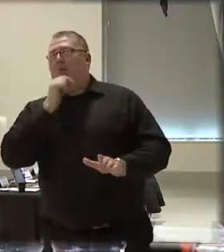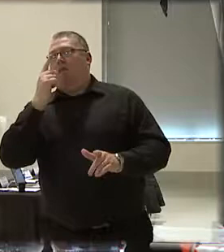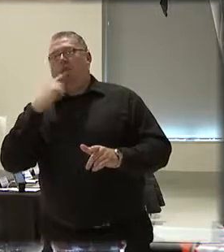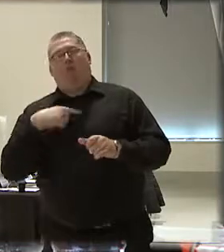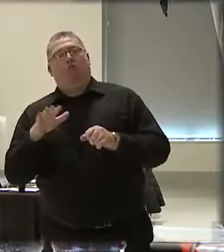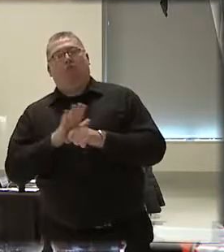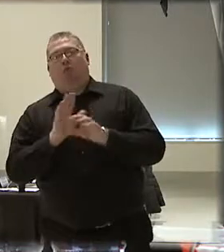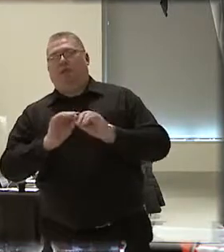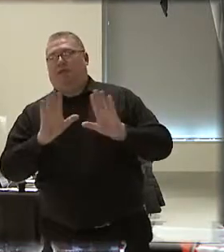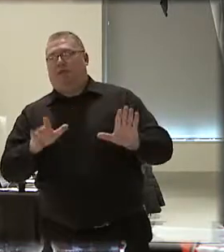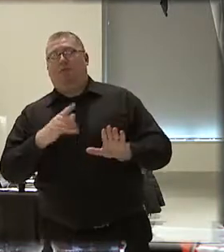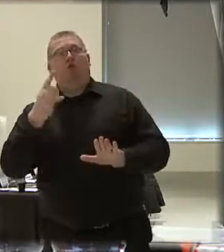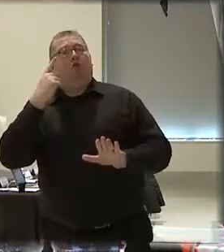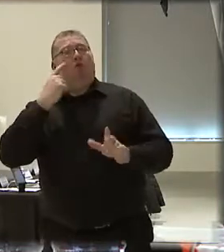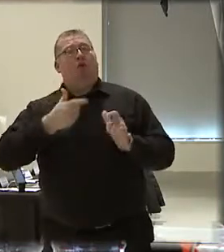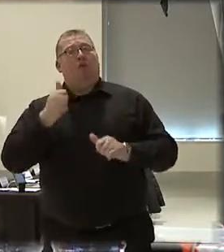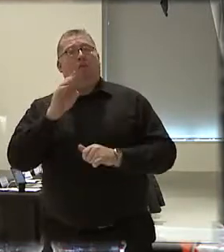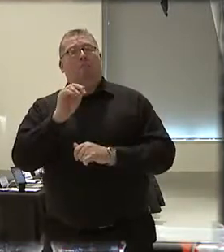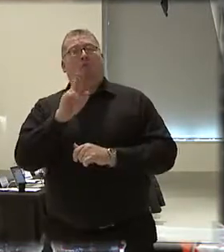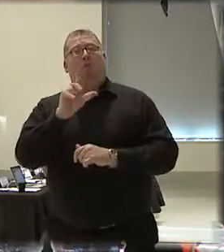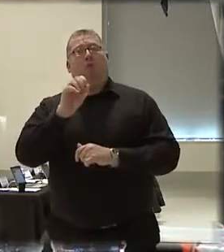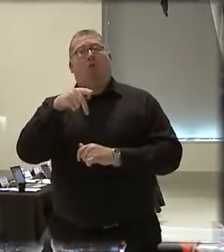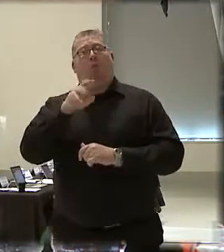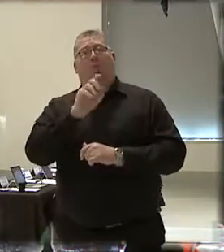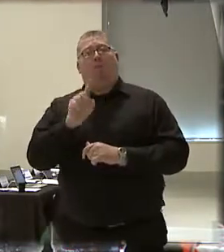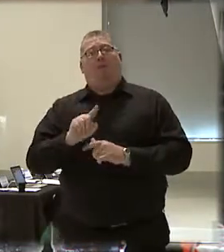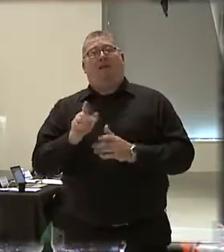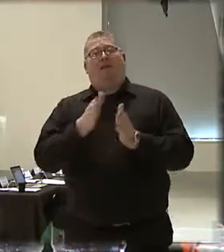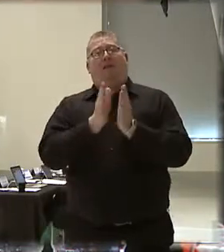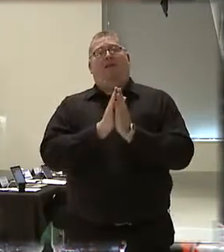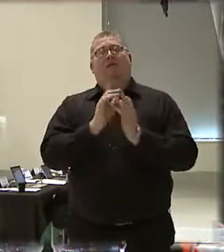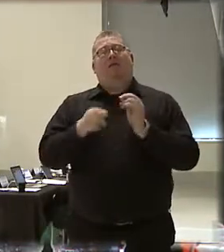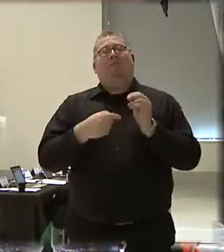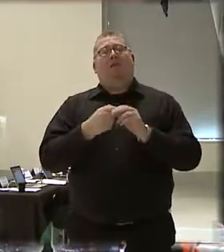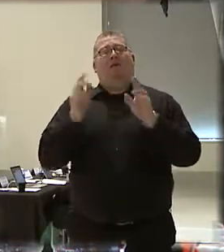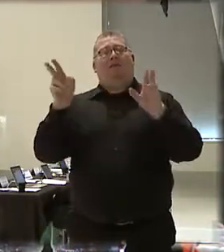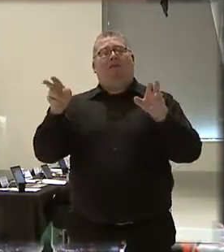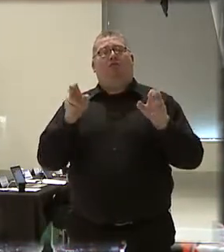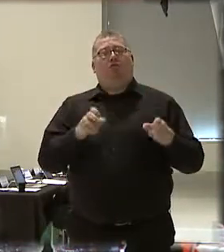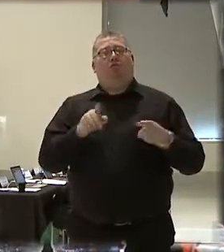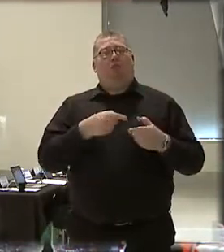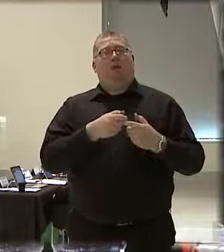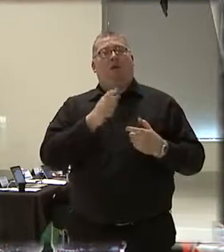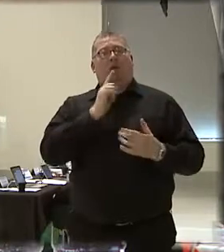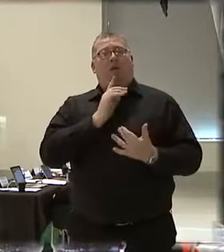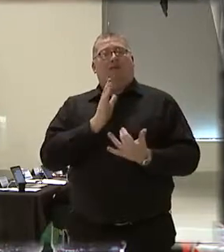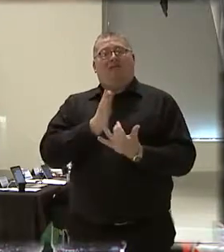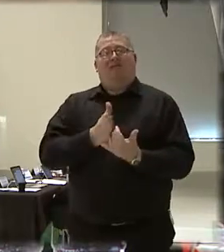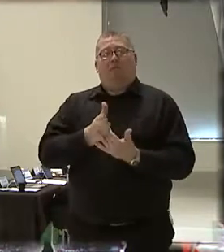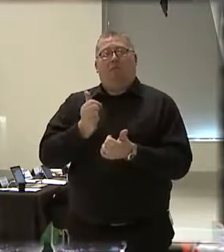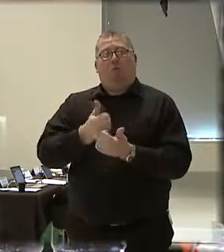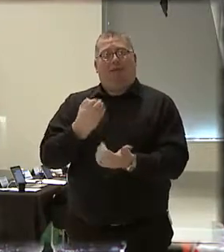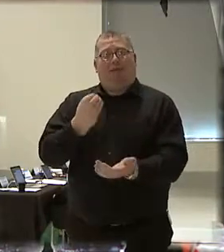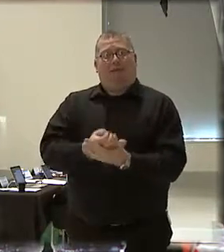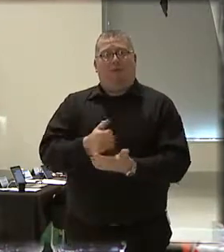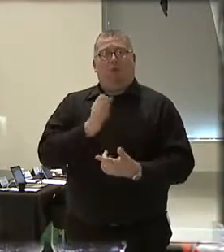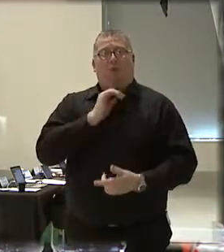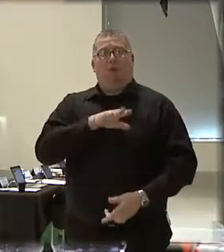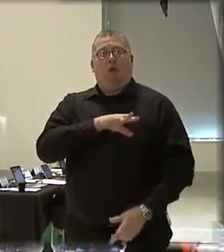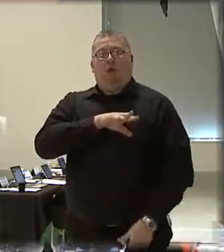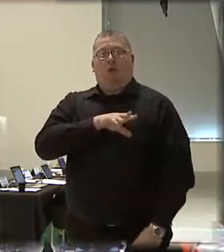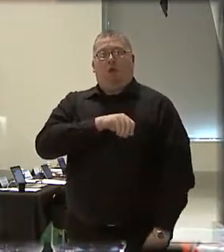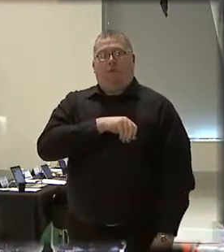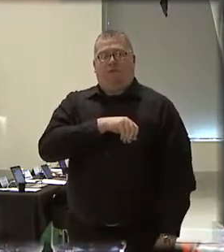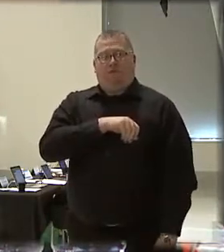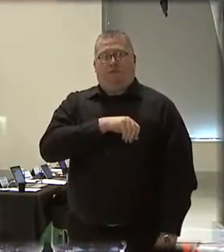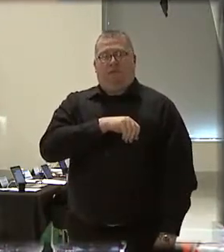clear. So earlier, Mr. Lopez asked about issues of tampering with evidence, right, or disabling your camera has been